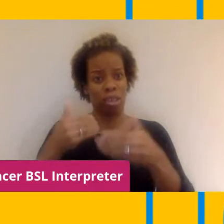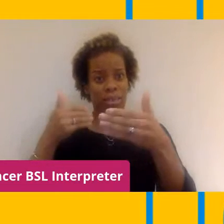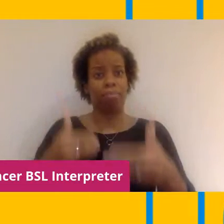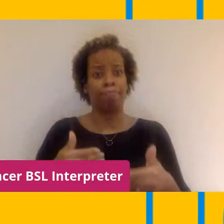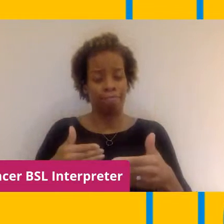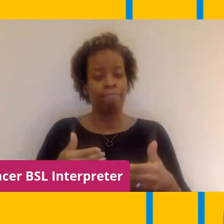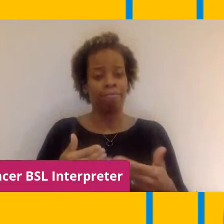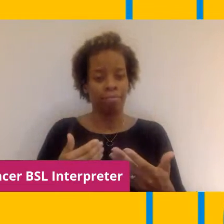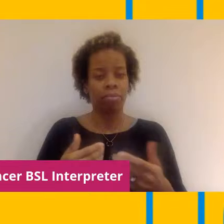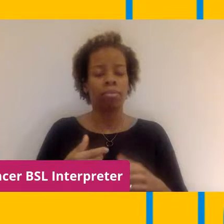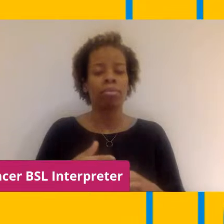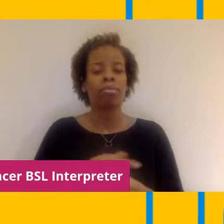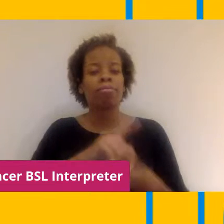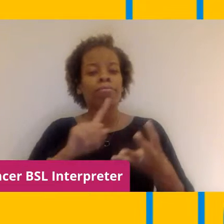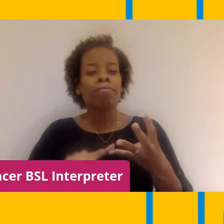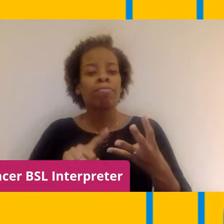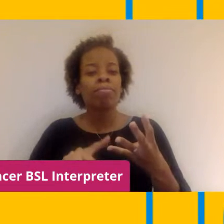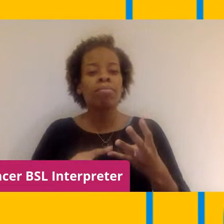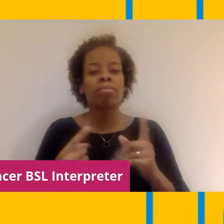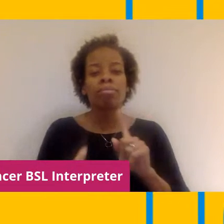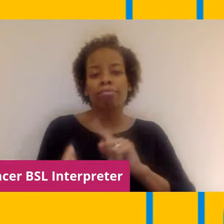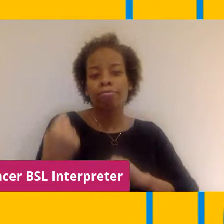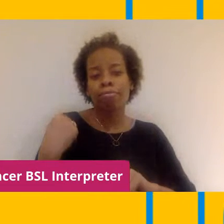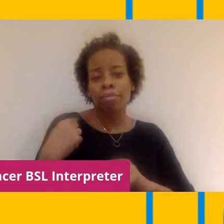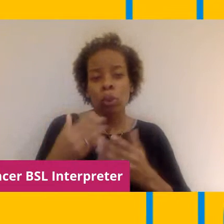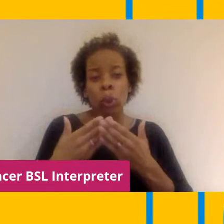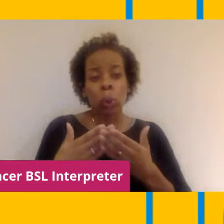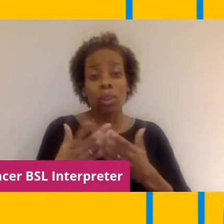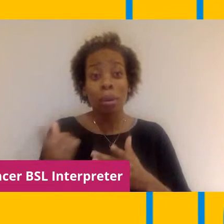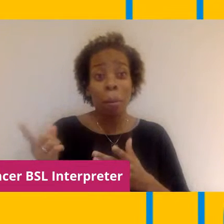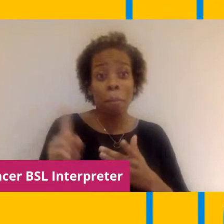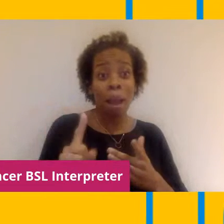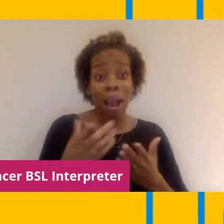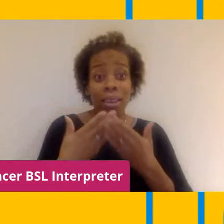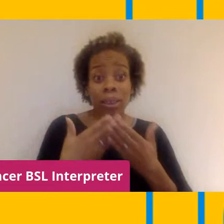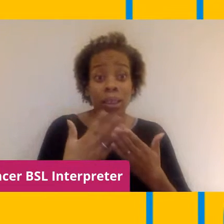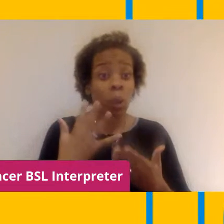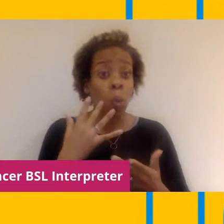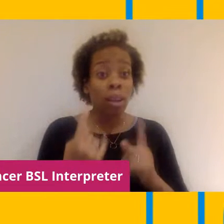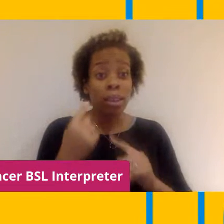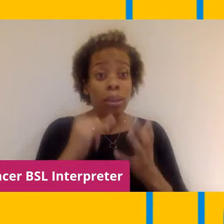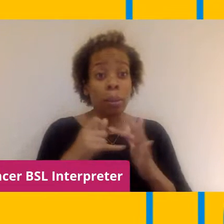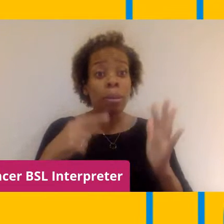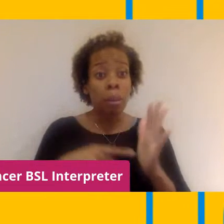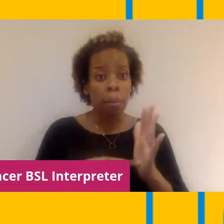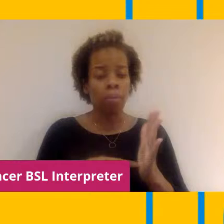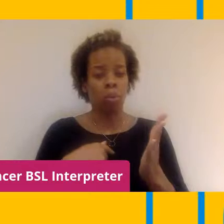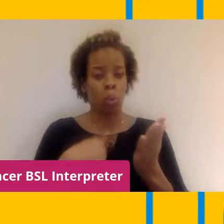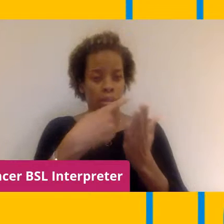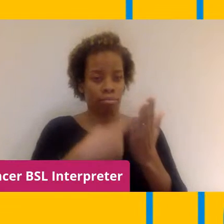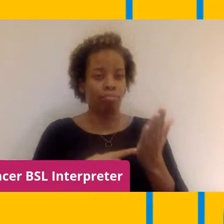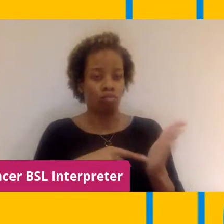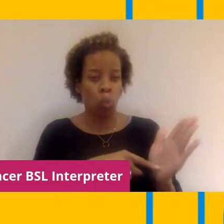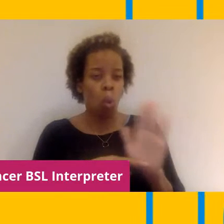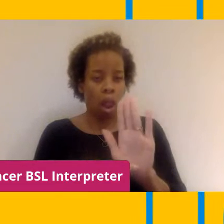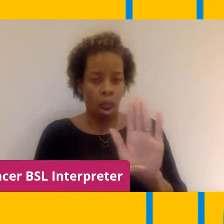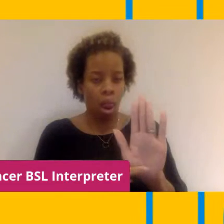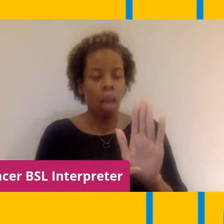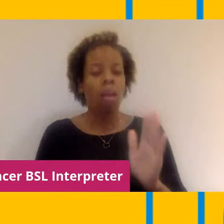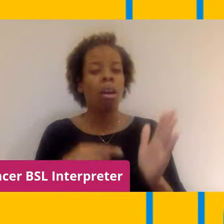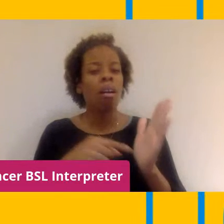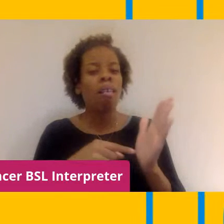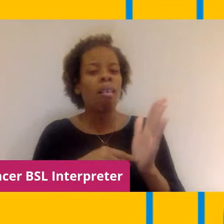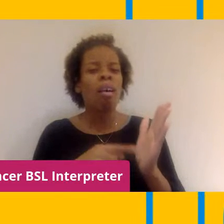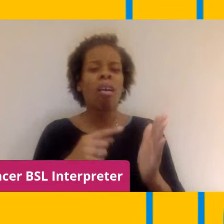with the return to students in September, we issued guidance that took a 3-pronged approach. So we had collective guidance